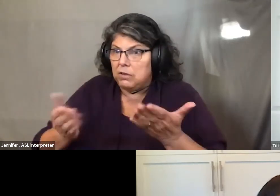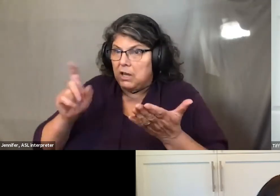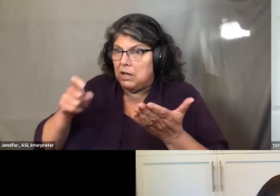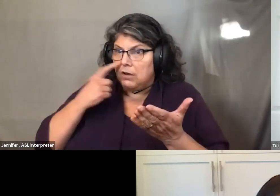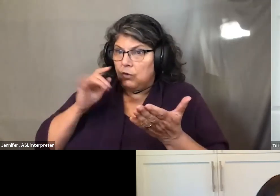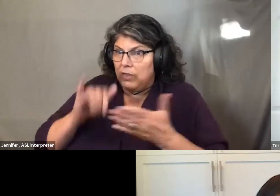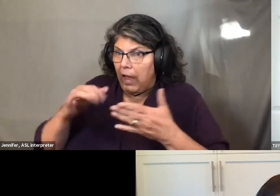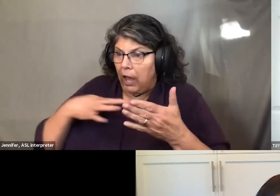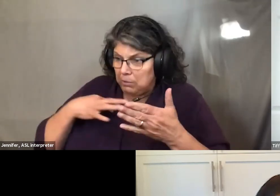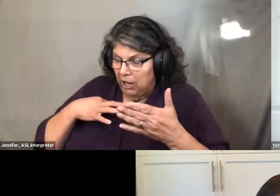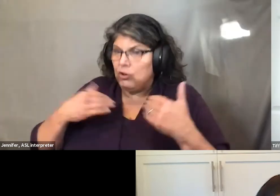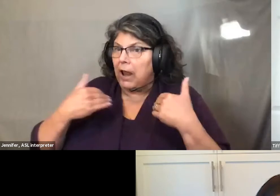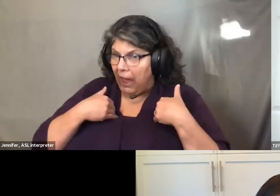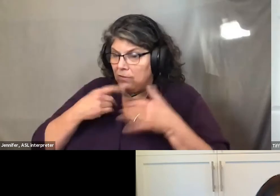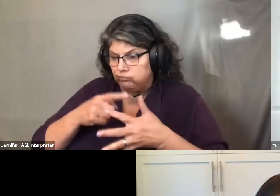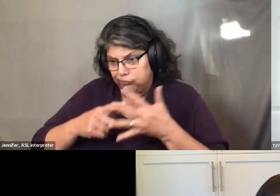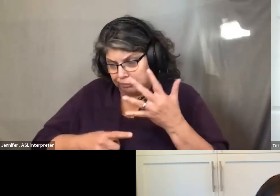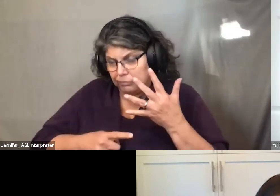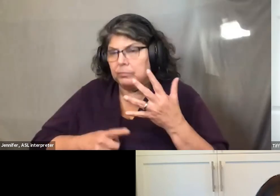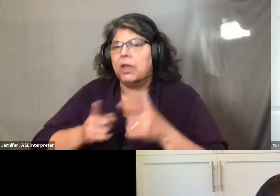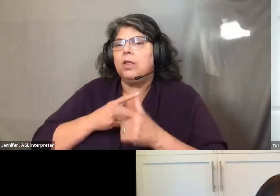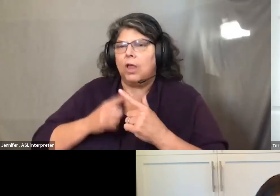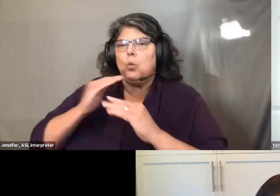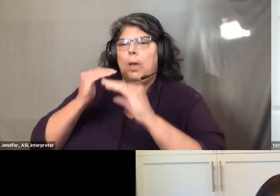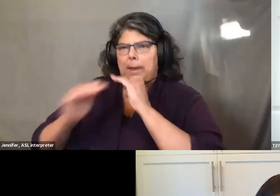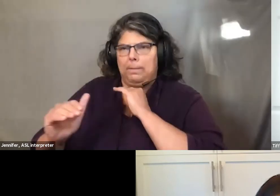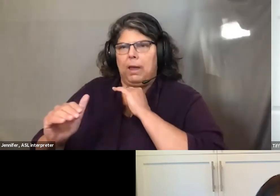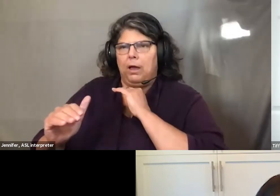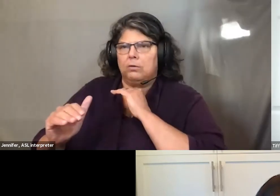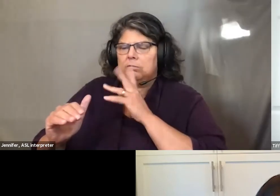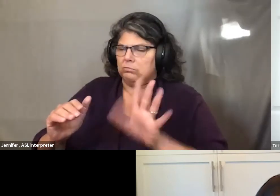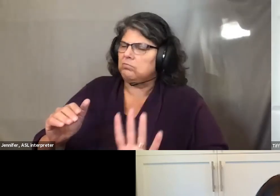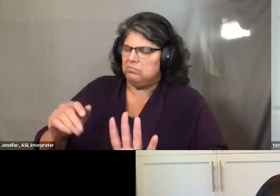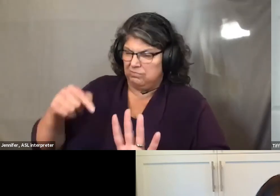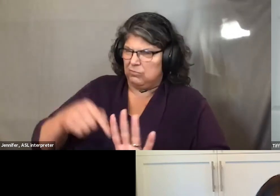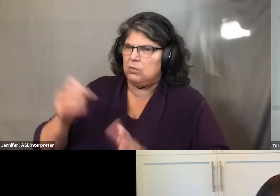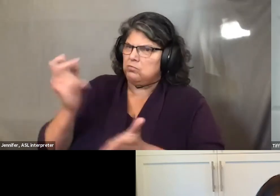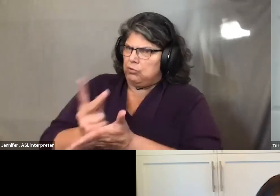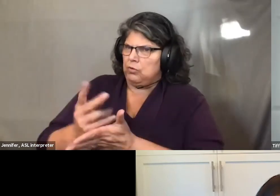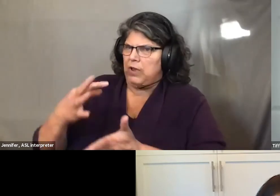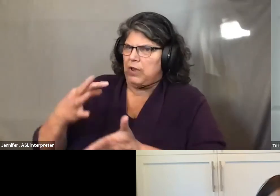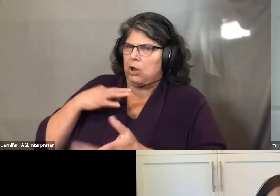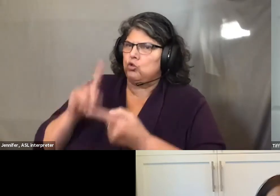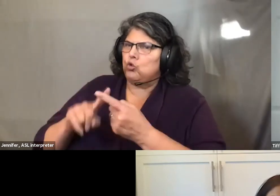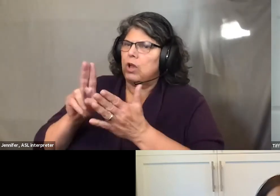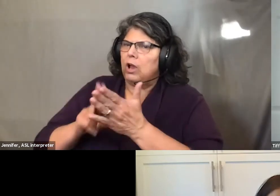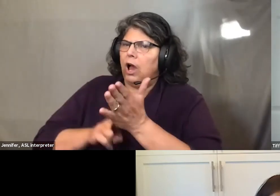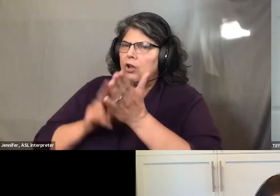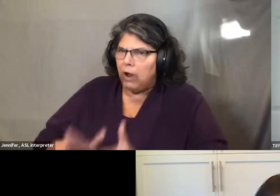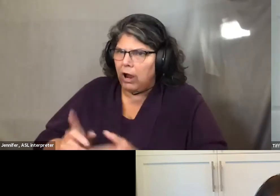we will we email the approved application to the contractor and the property